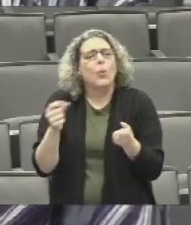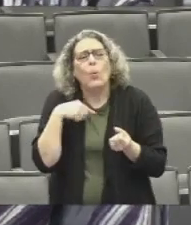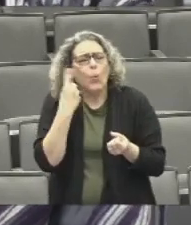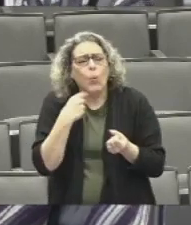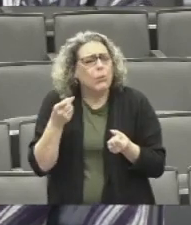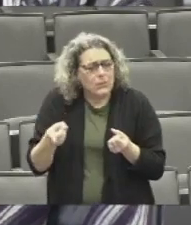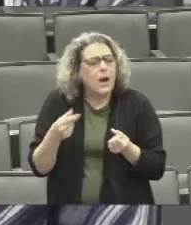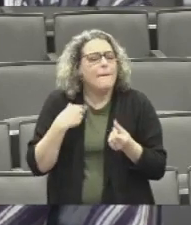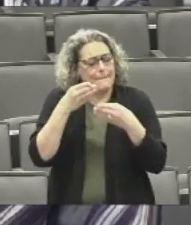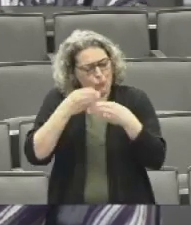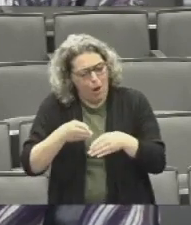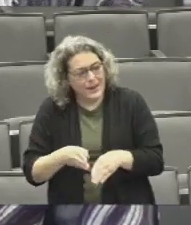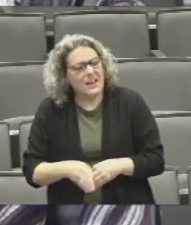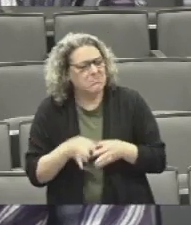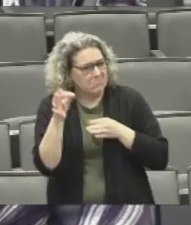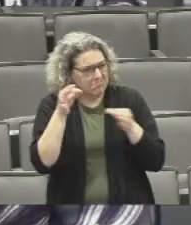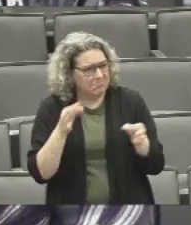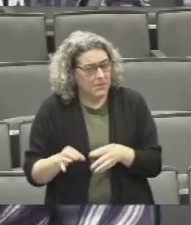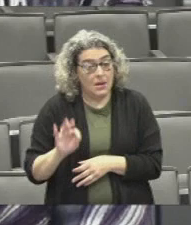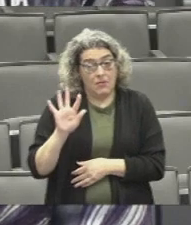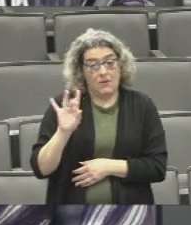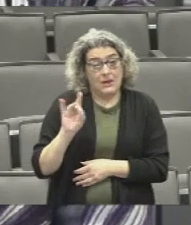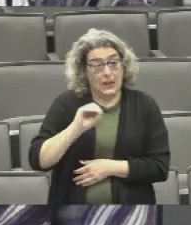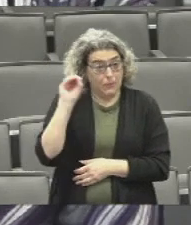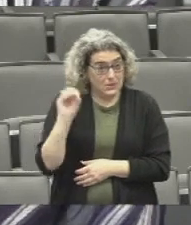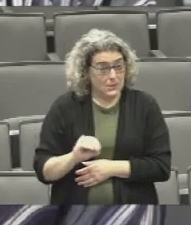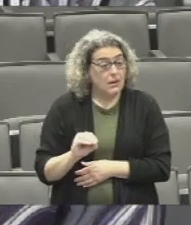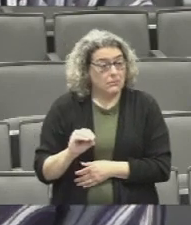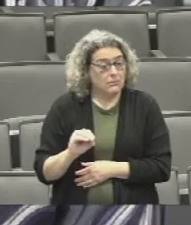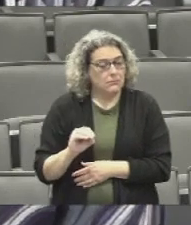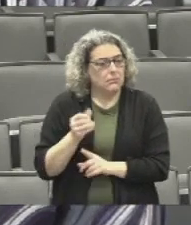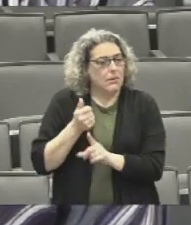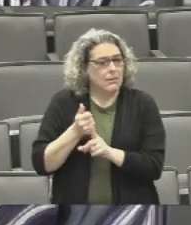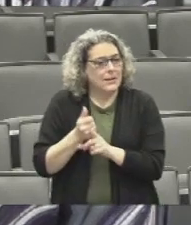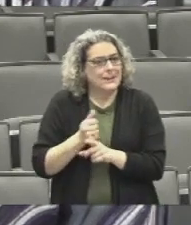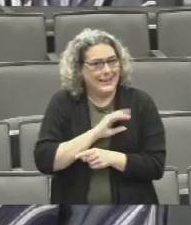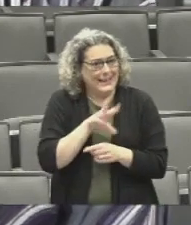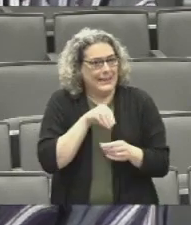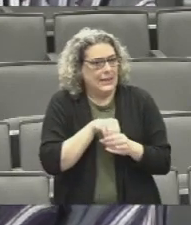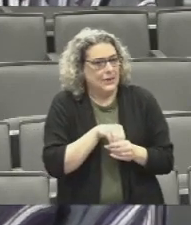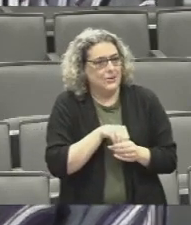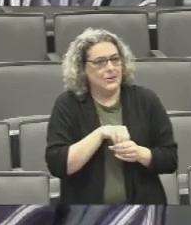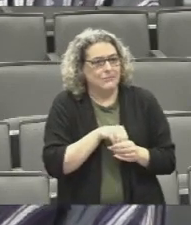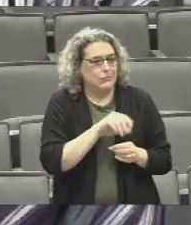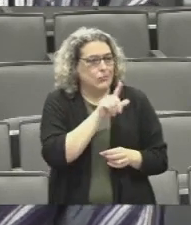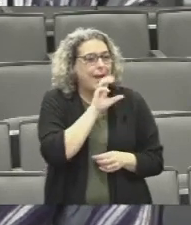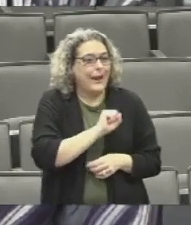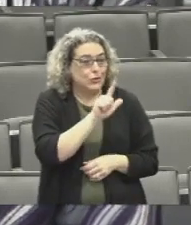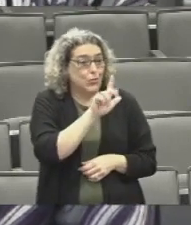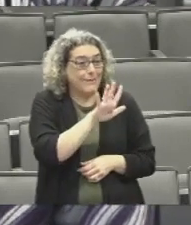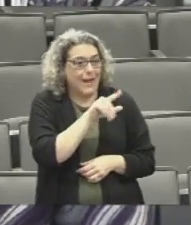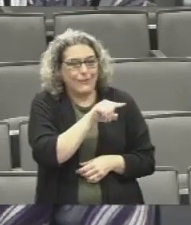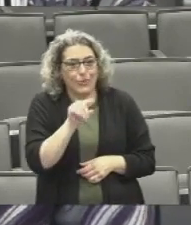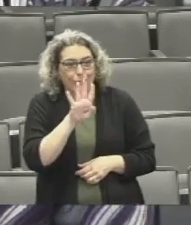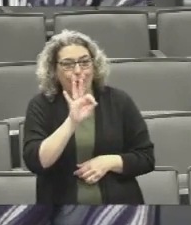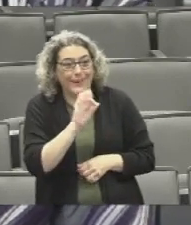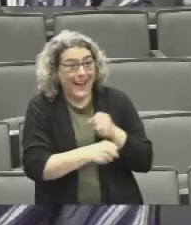would expect, 58%, more than half of them, are in our 25 to 49 years